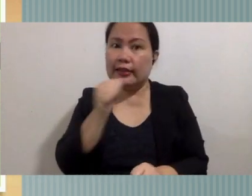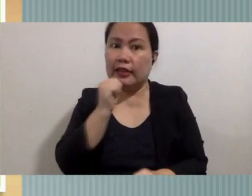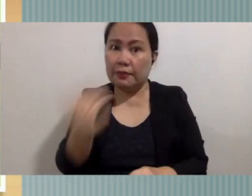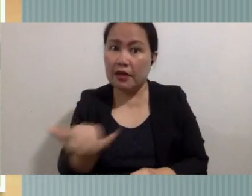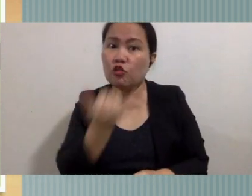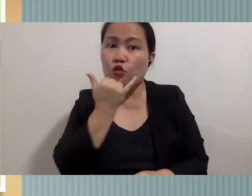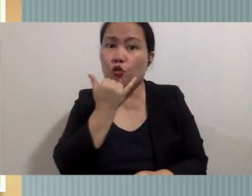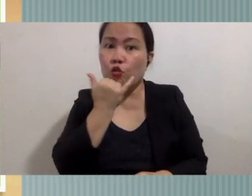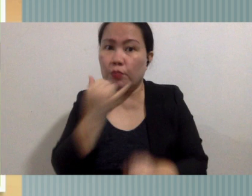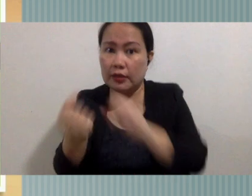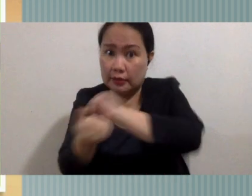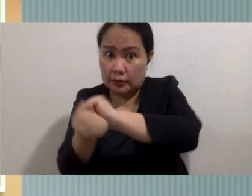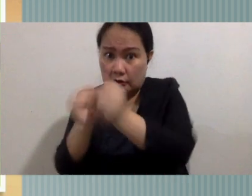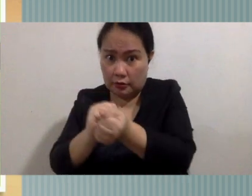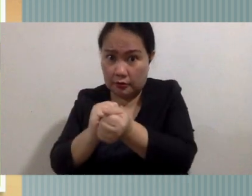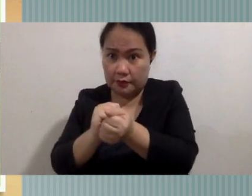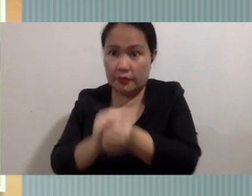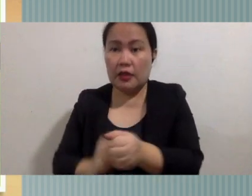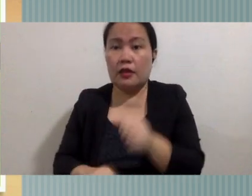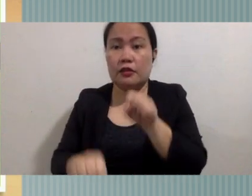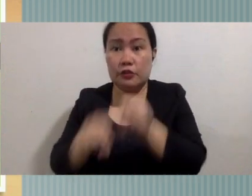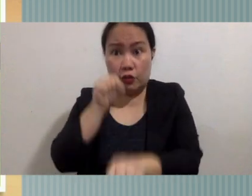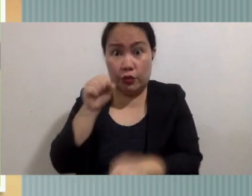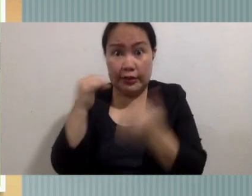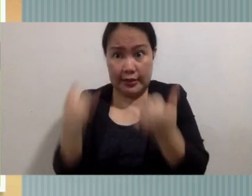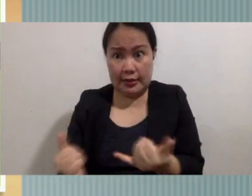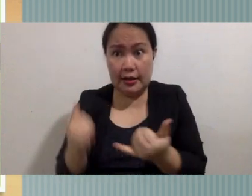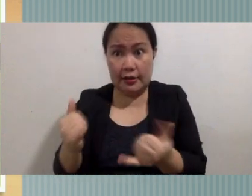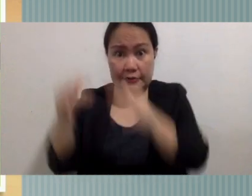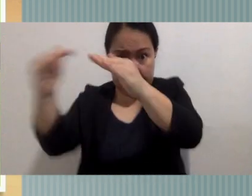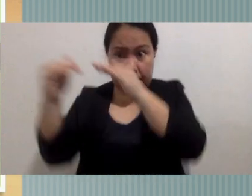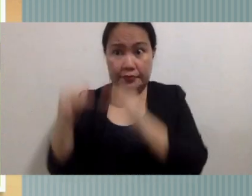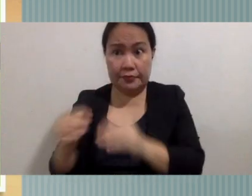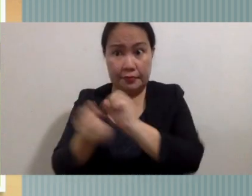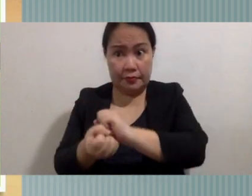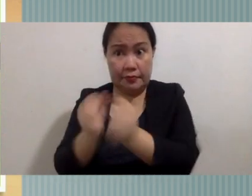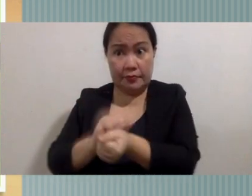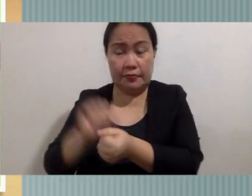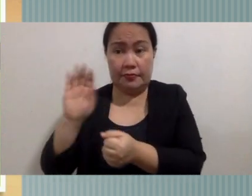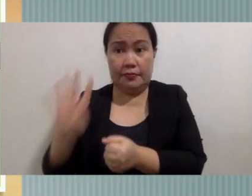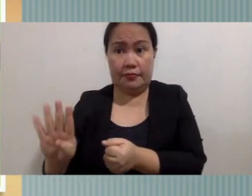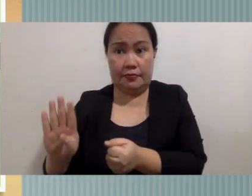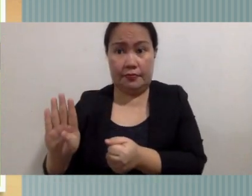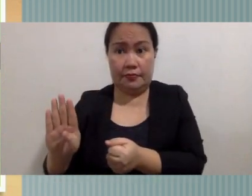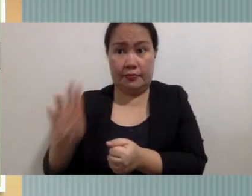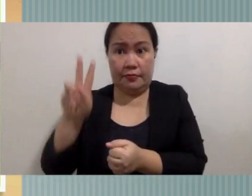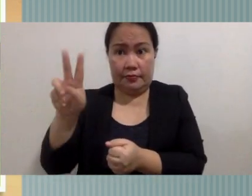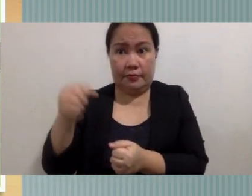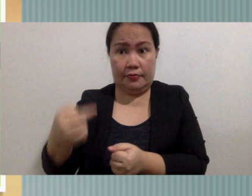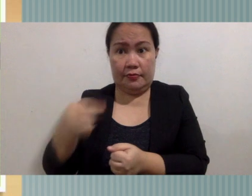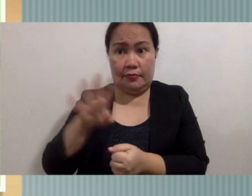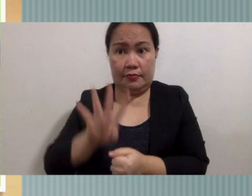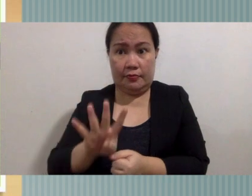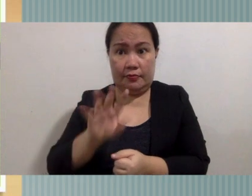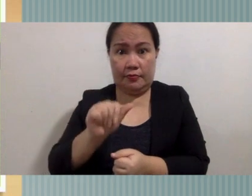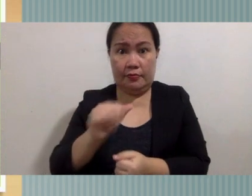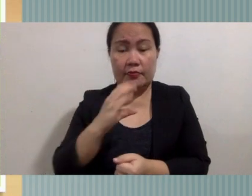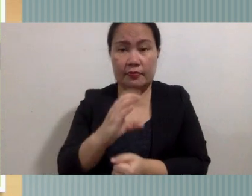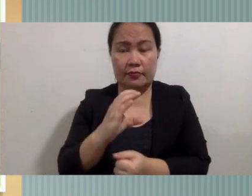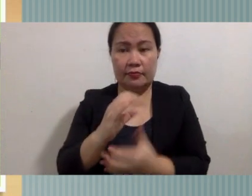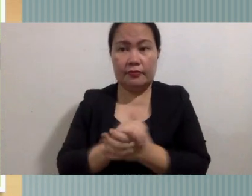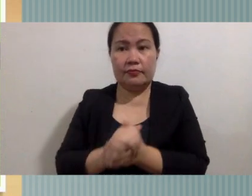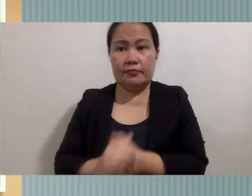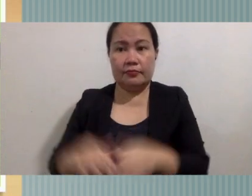hindi tayo magkamali sa substitution. Alright, so let us substitute the values to b